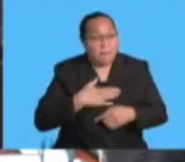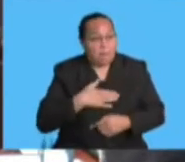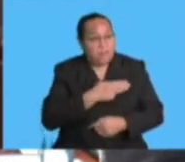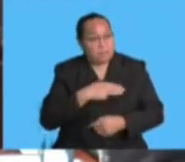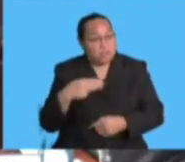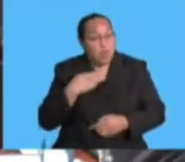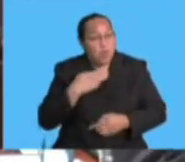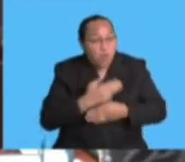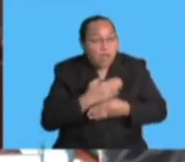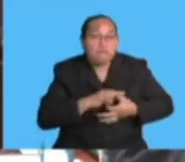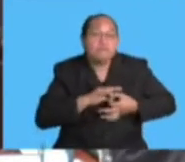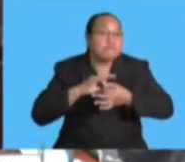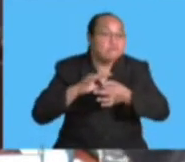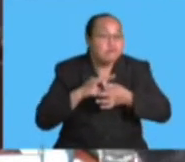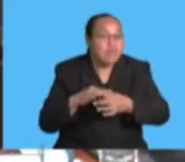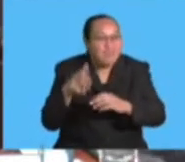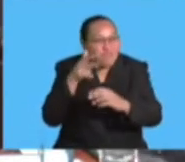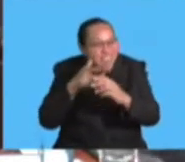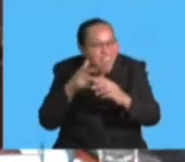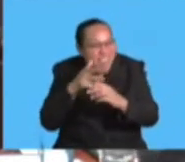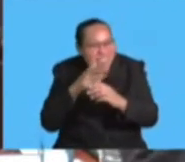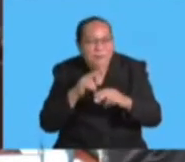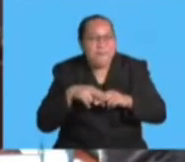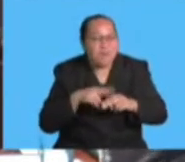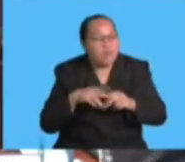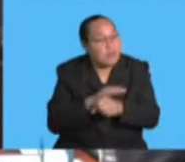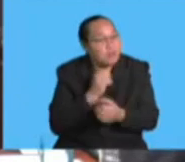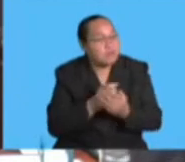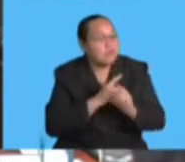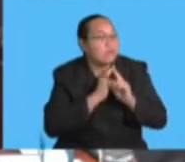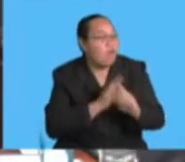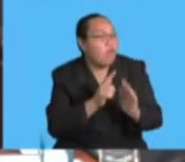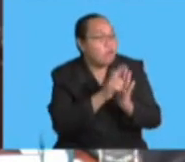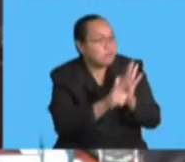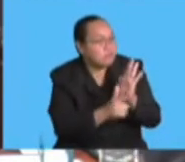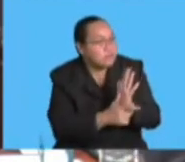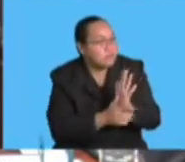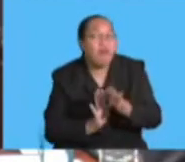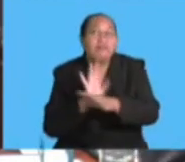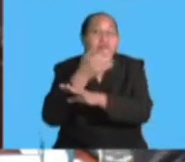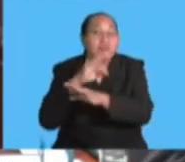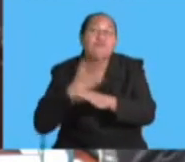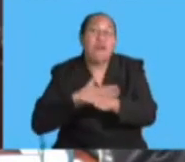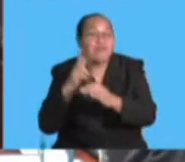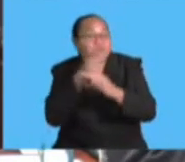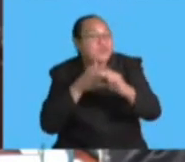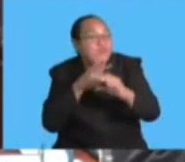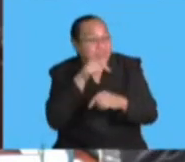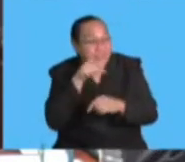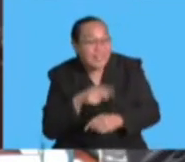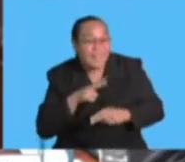closely with Film Fiji in ensuring compliance on our labor laws in relation to foreign film production companies in